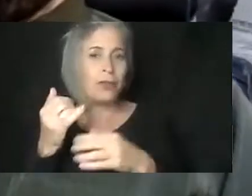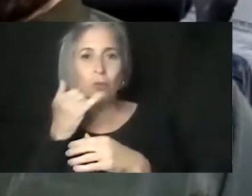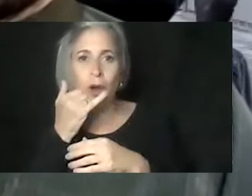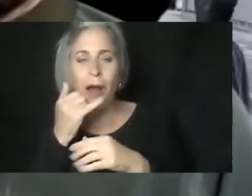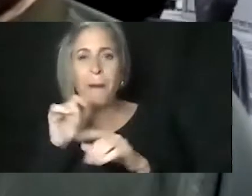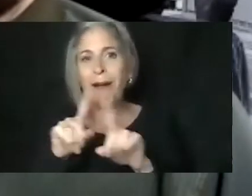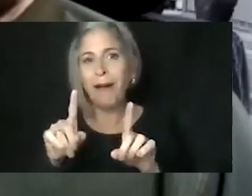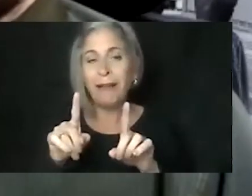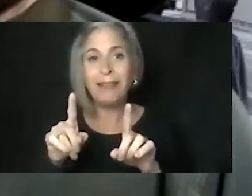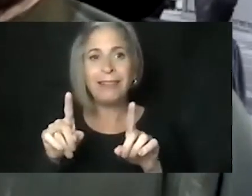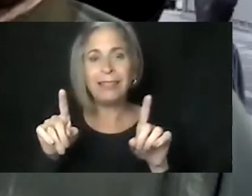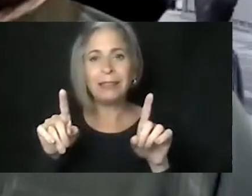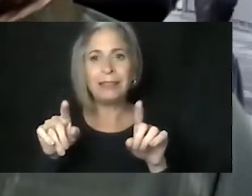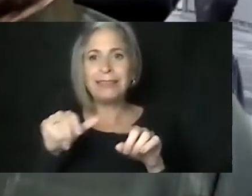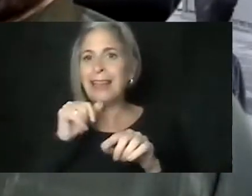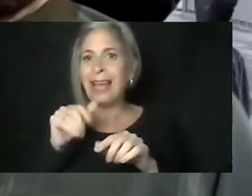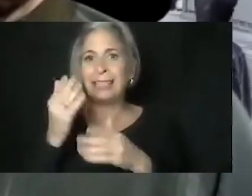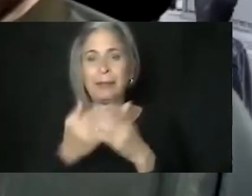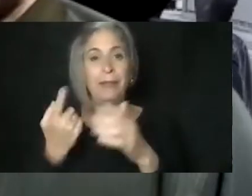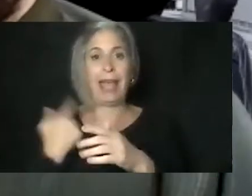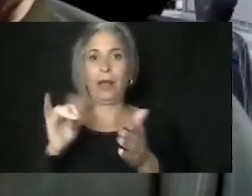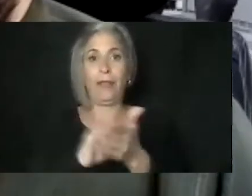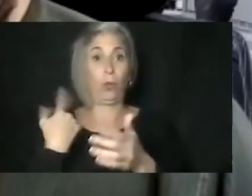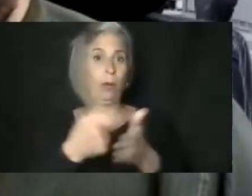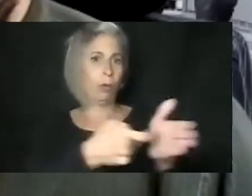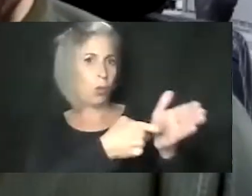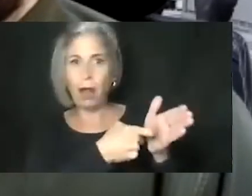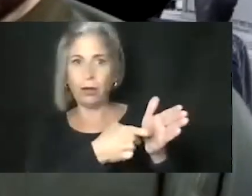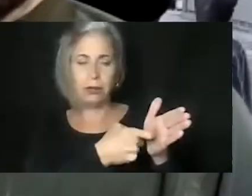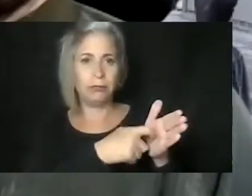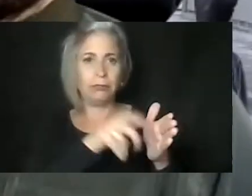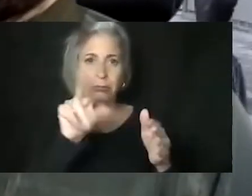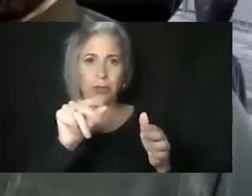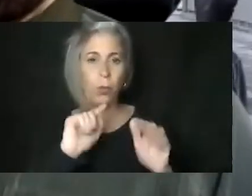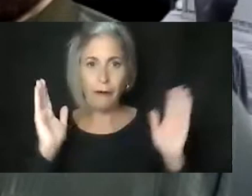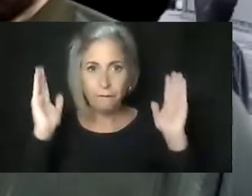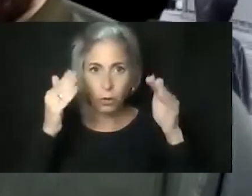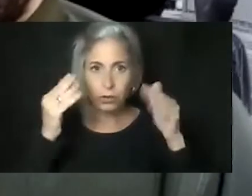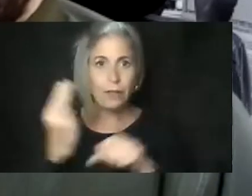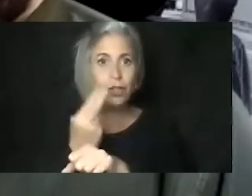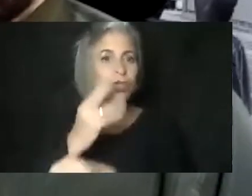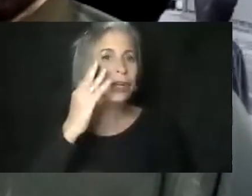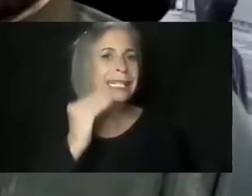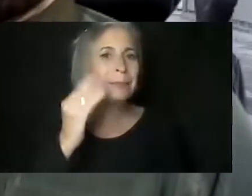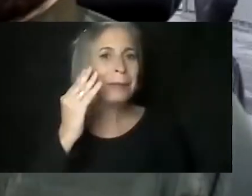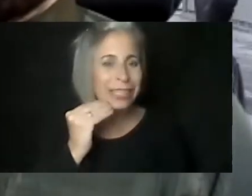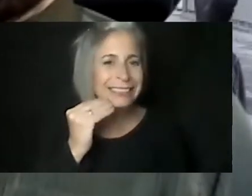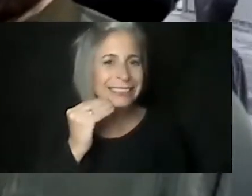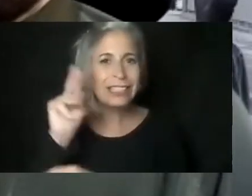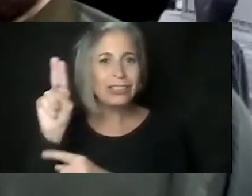whatever, but it's certainly not something that we require, because we're really focused on the user experience of